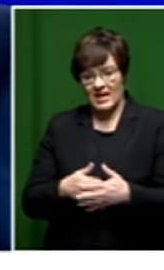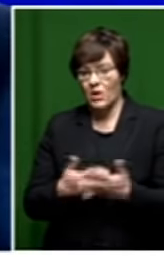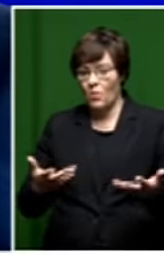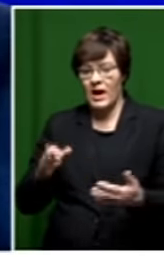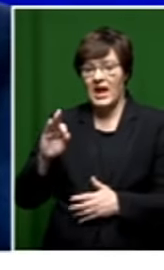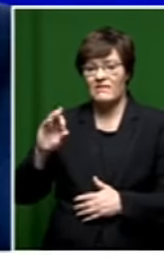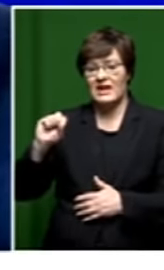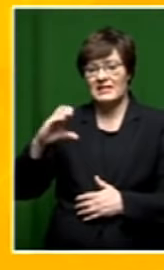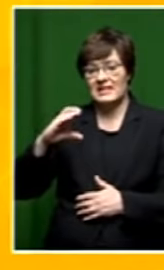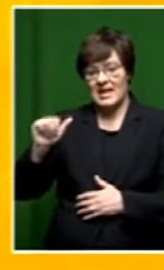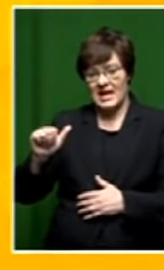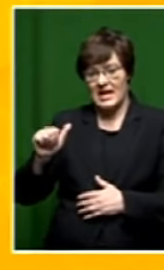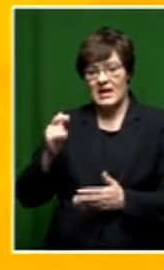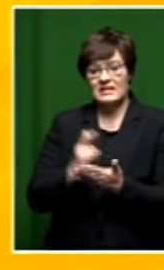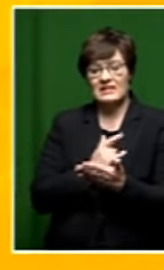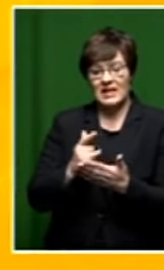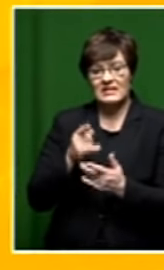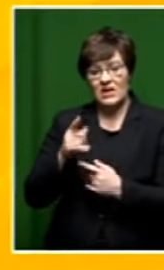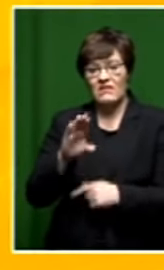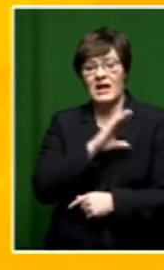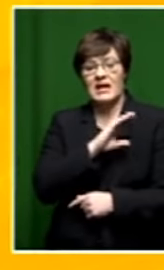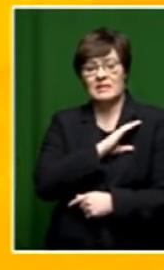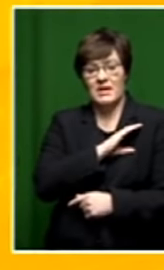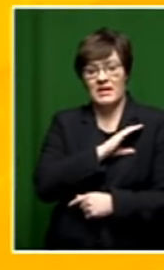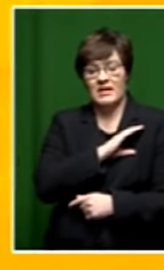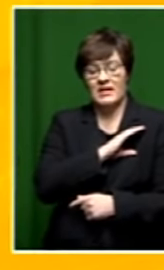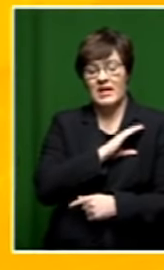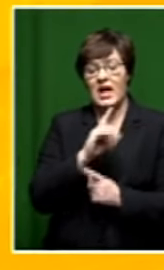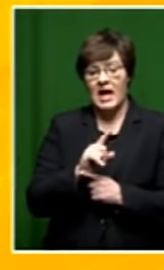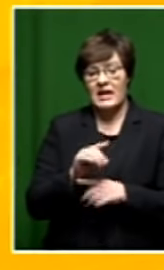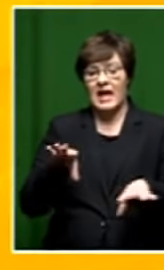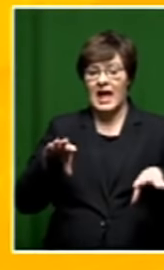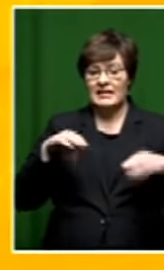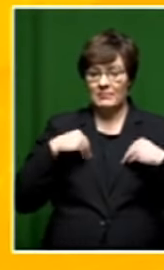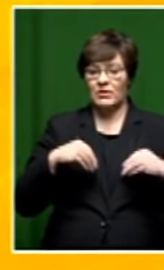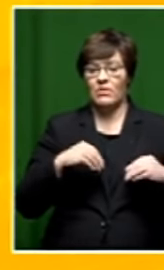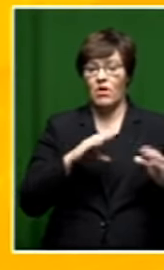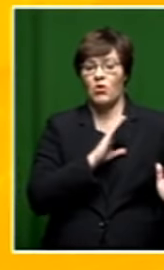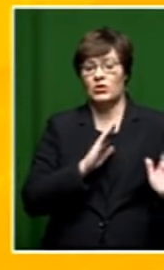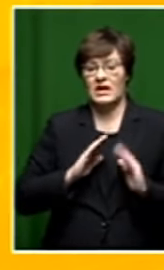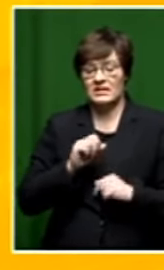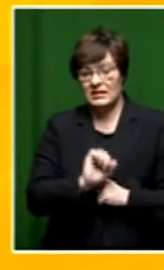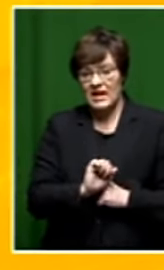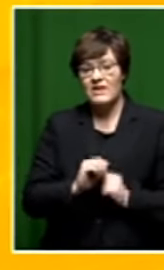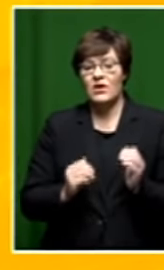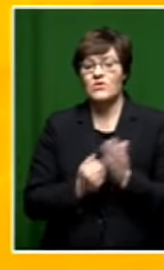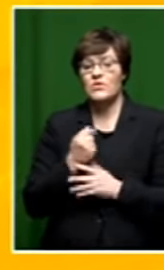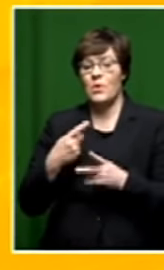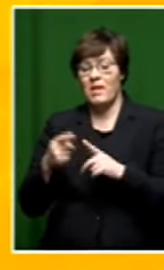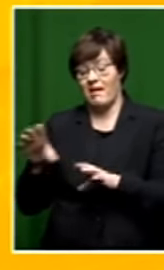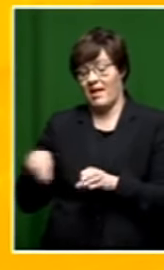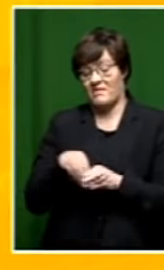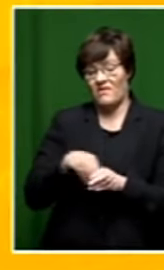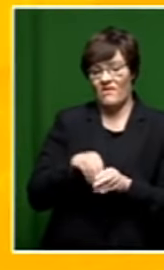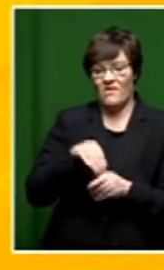at the Fsca, talking to us about customers and the acceptable conduct by banks as new players are getting into